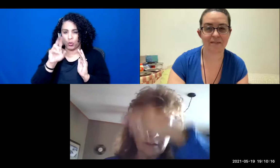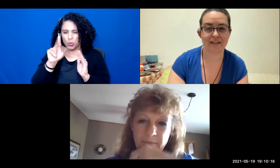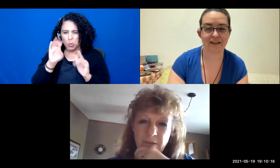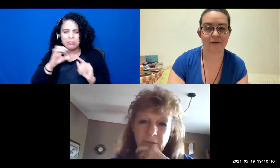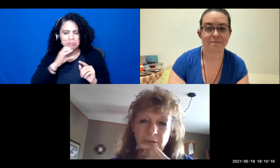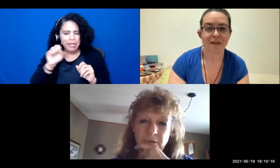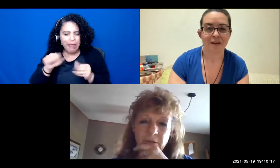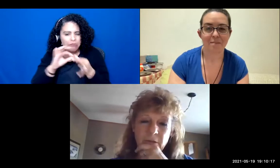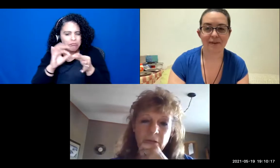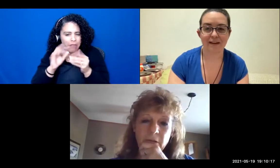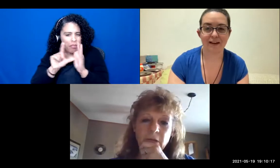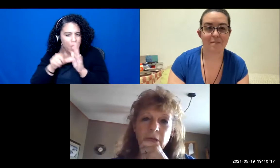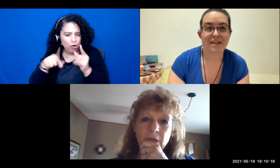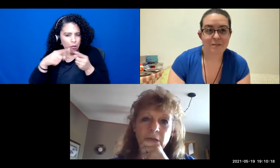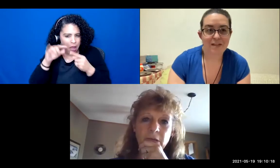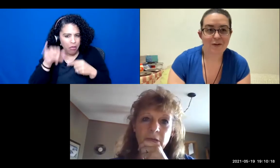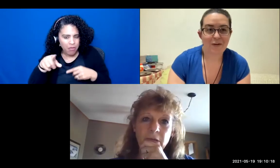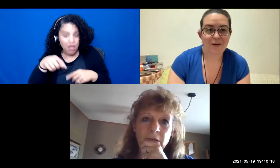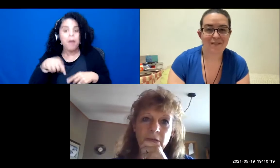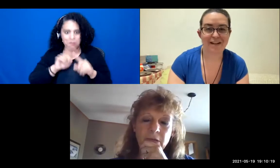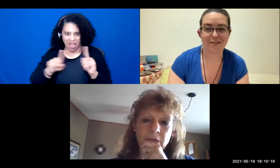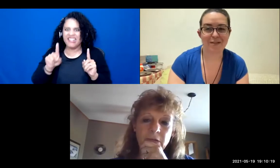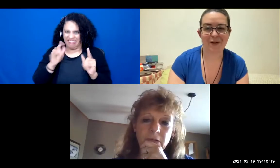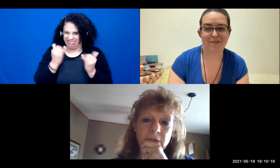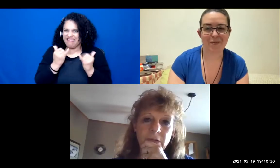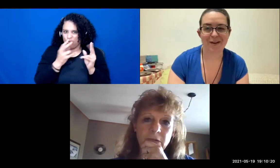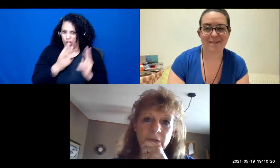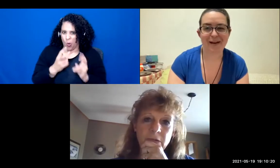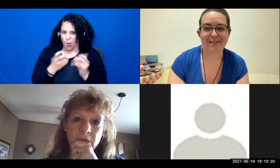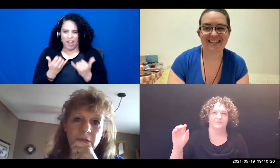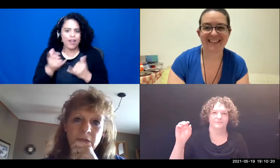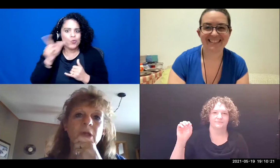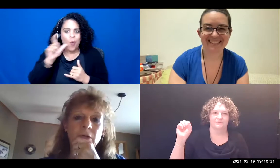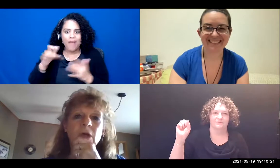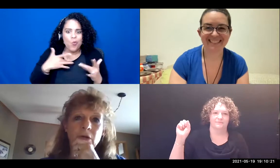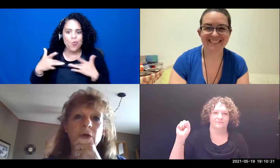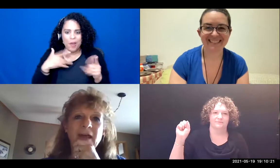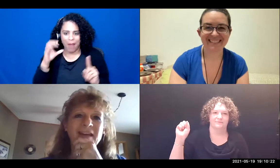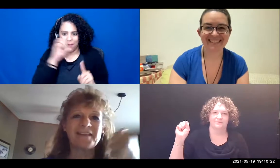that a little bit later, but it is being recorded right now, so you don't have to worry about missing.